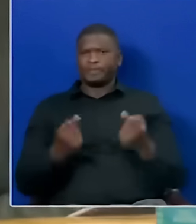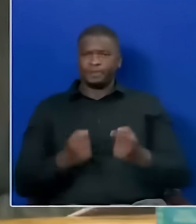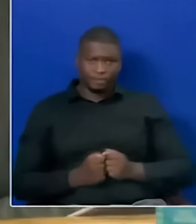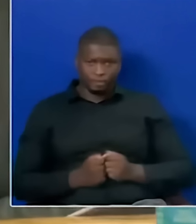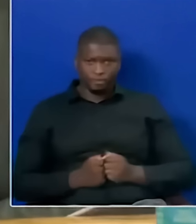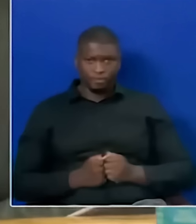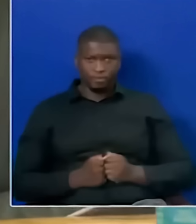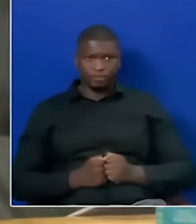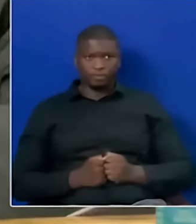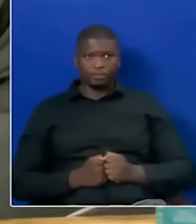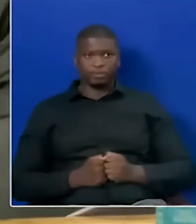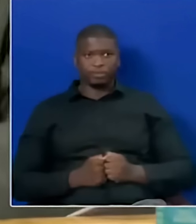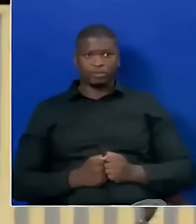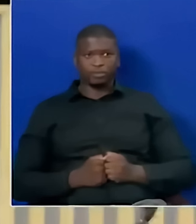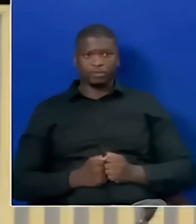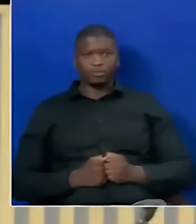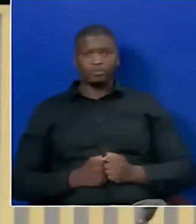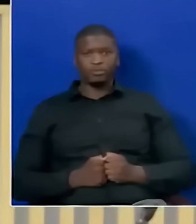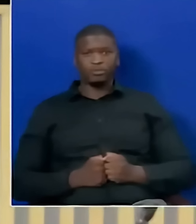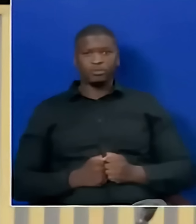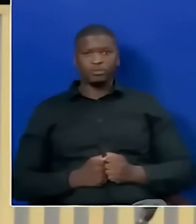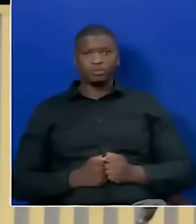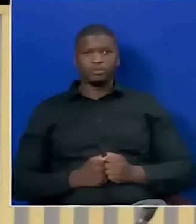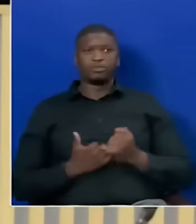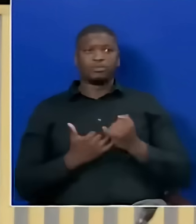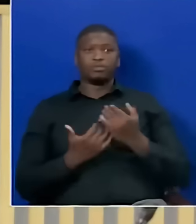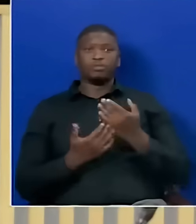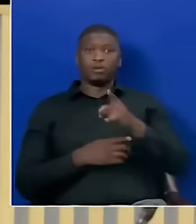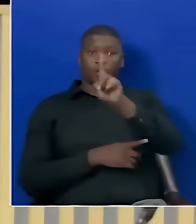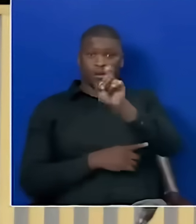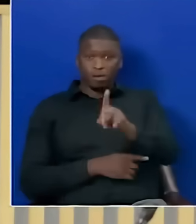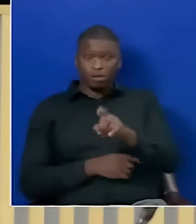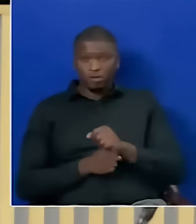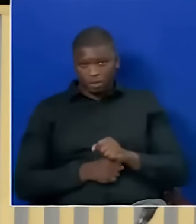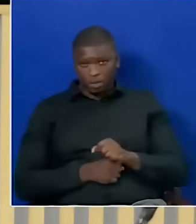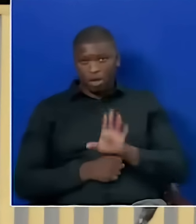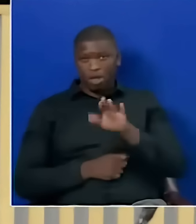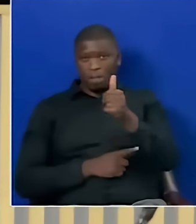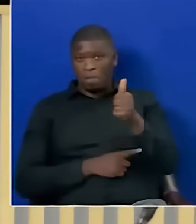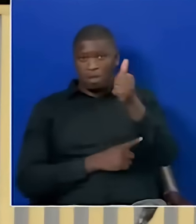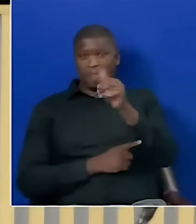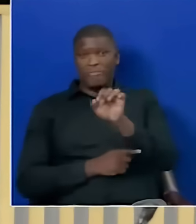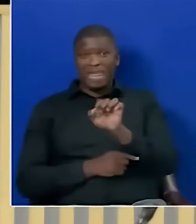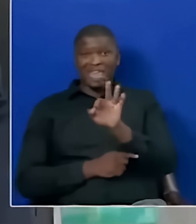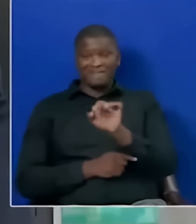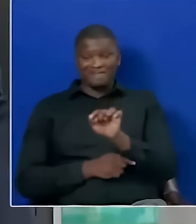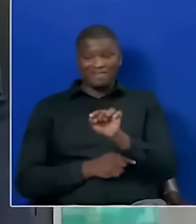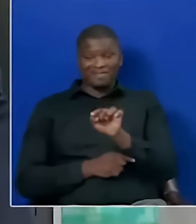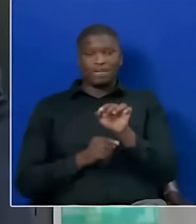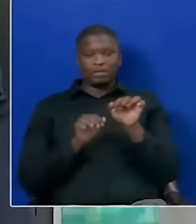Advocate Chaskalson, can I ask you a question here? Brigadier, if the system in Pretoria works so